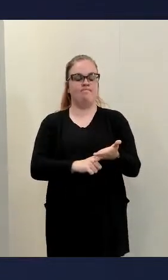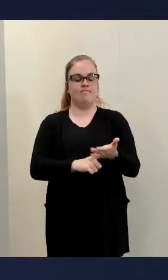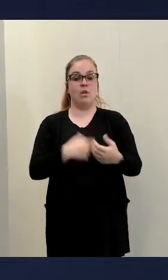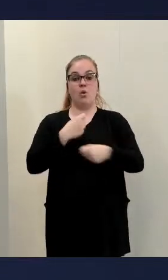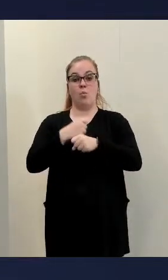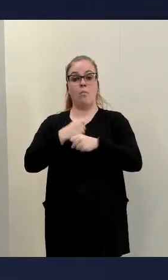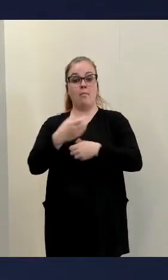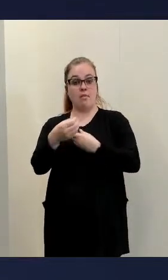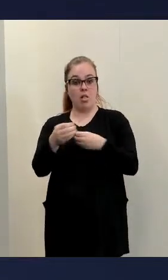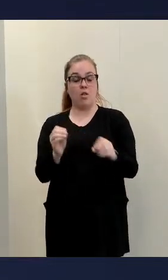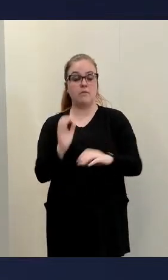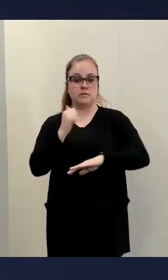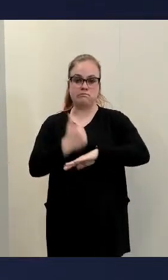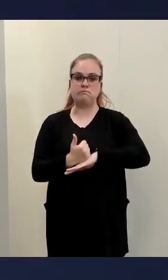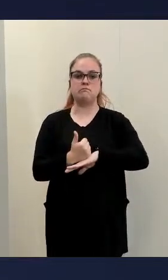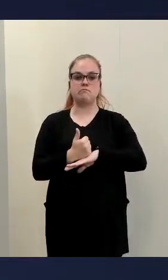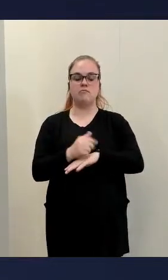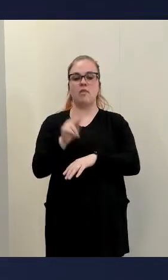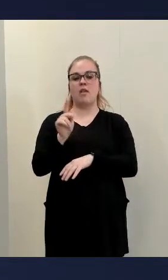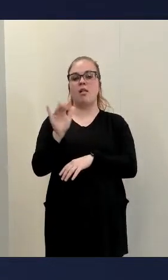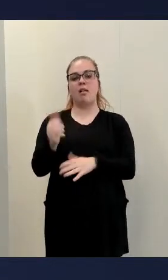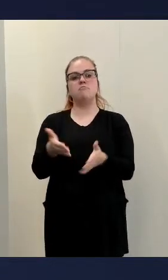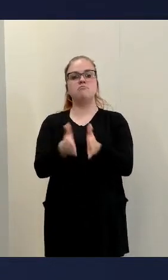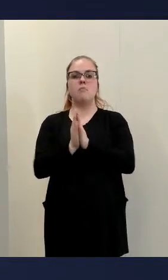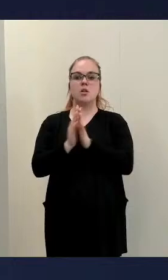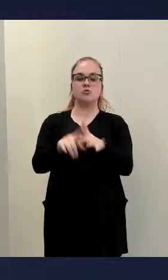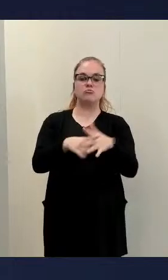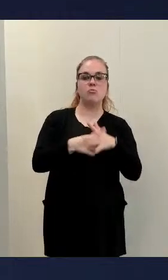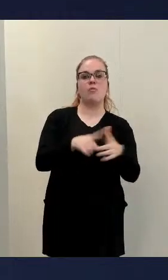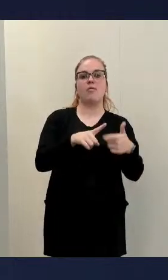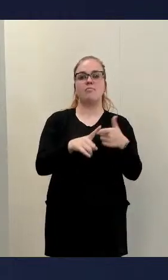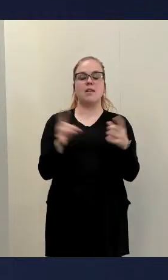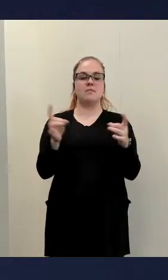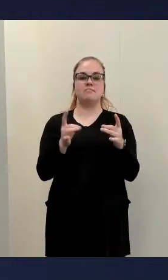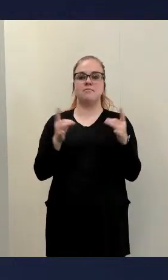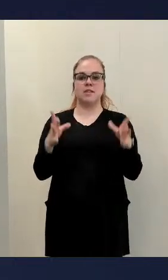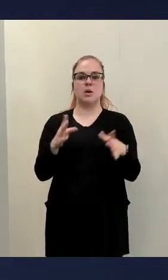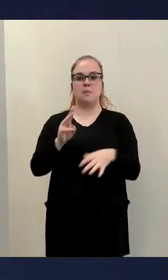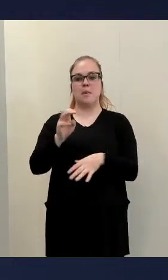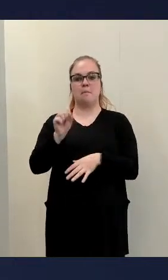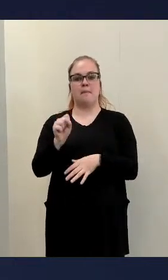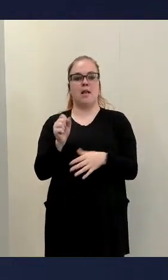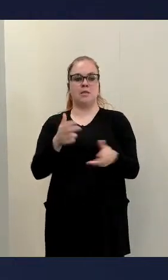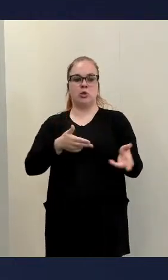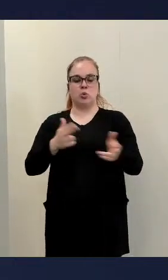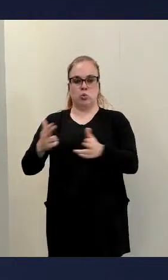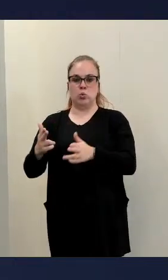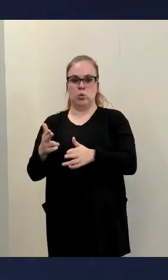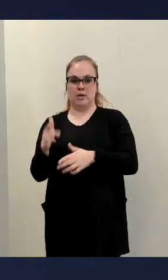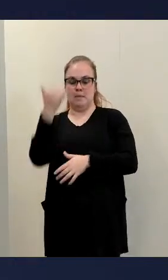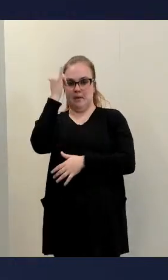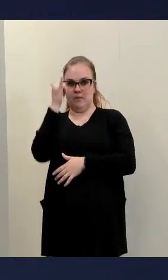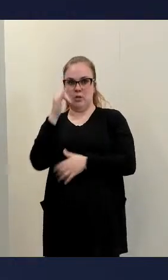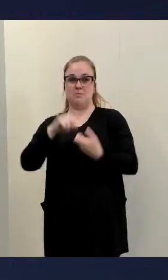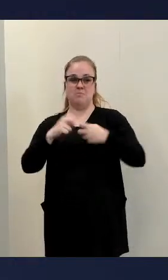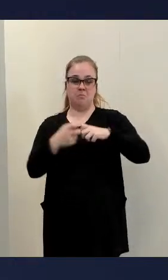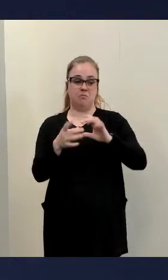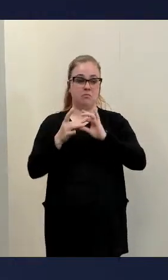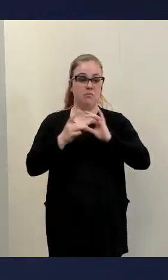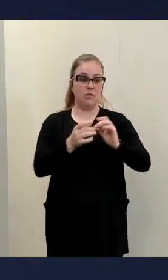office. Kelly was asked to start beginning it, and then we had the horrible mass shooting in Buffalo and the issues associated